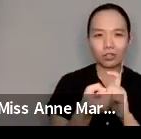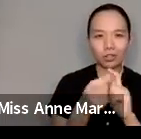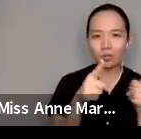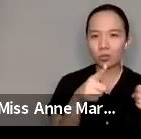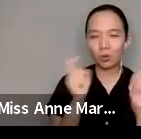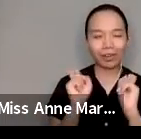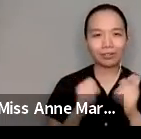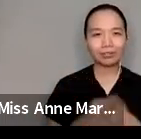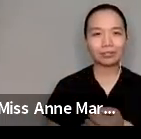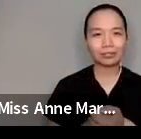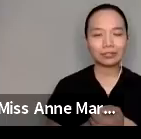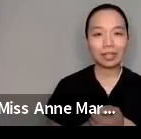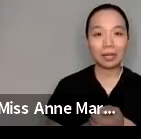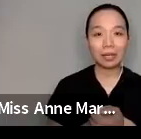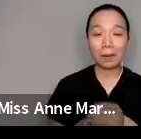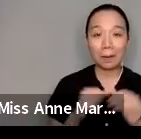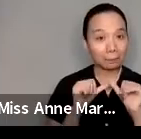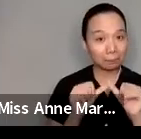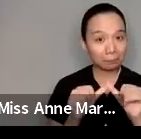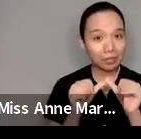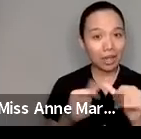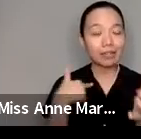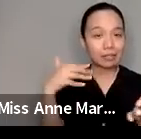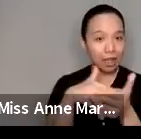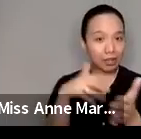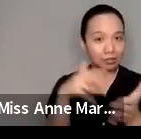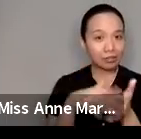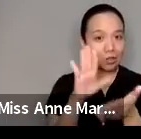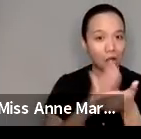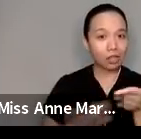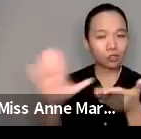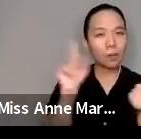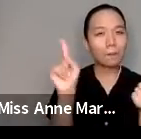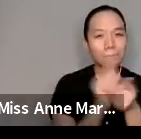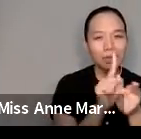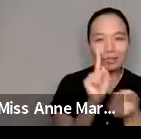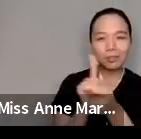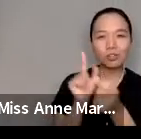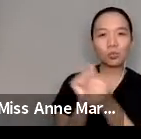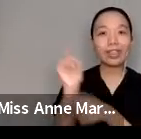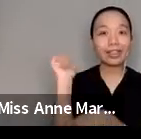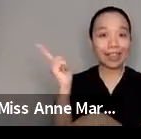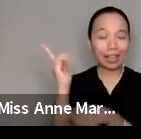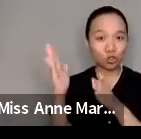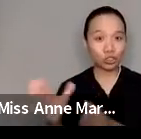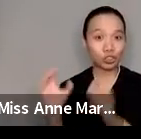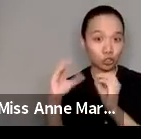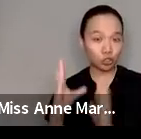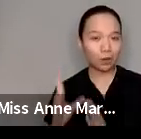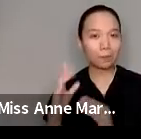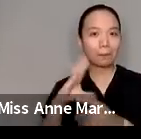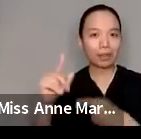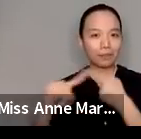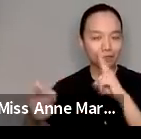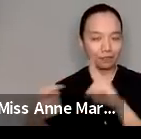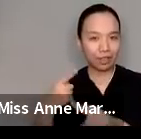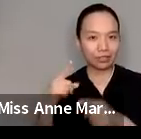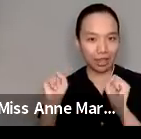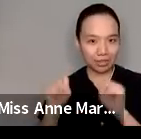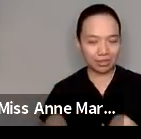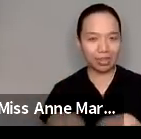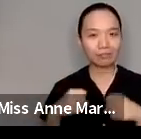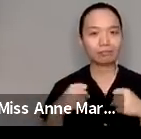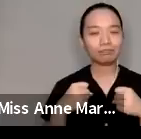quickly. Previously, I studied in college by meeting with the lecturers and my friends, and then I can